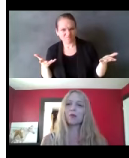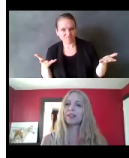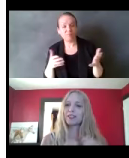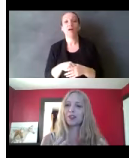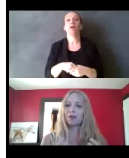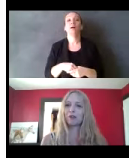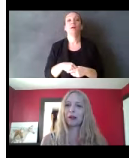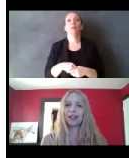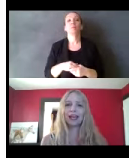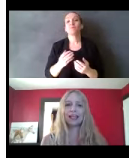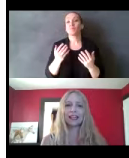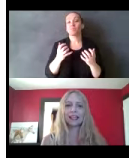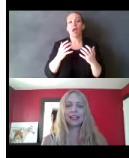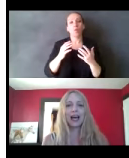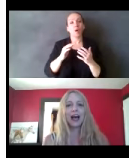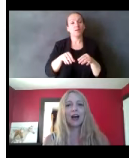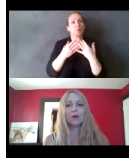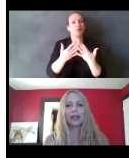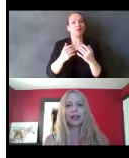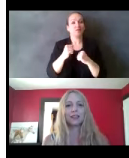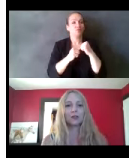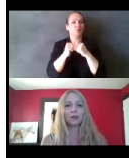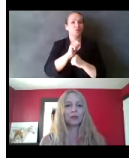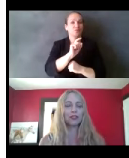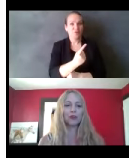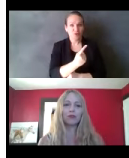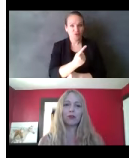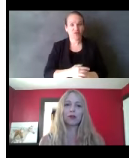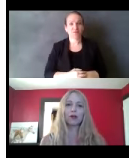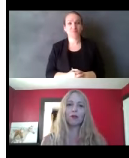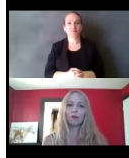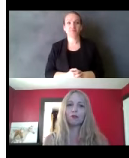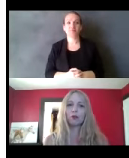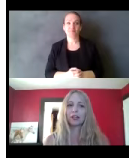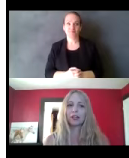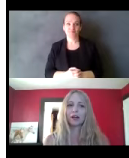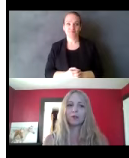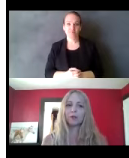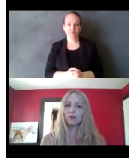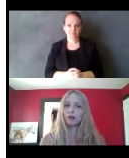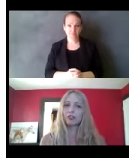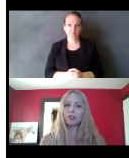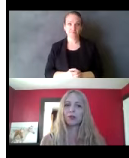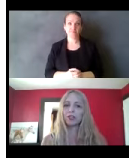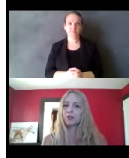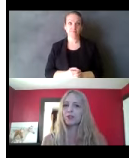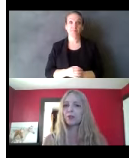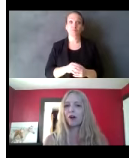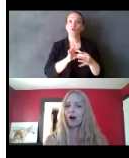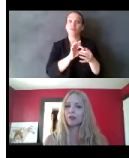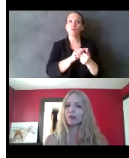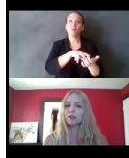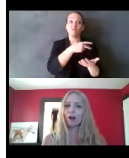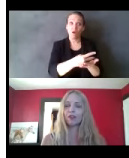I just wanted to start framing that in. And so for the falls issue, injuries